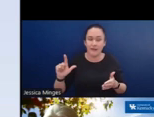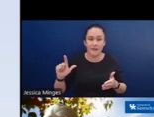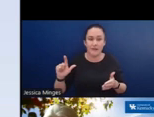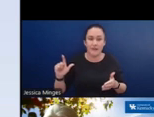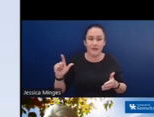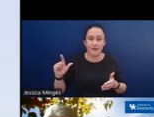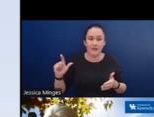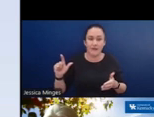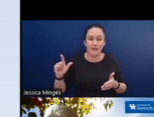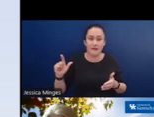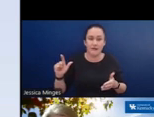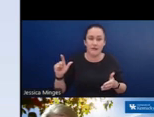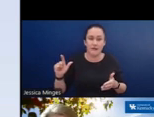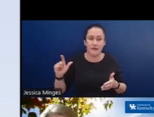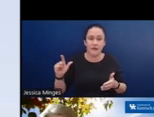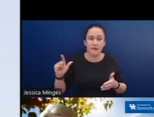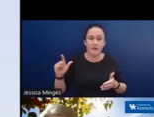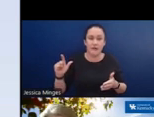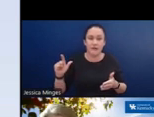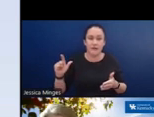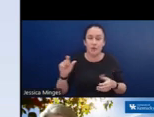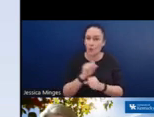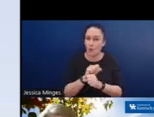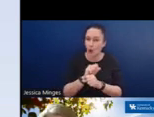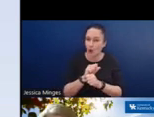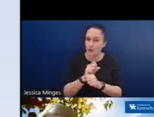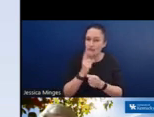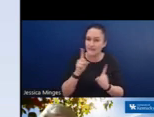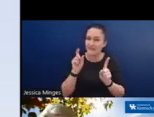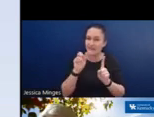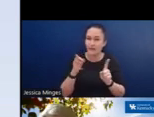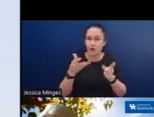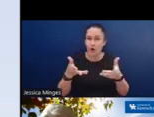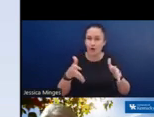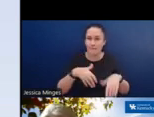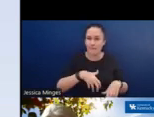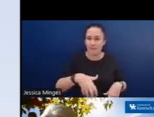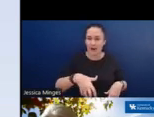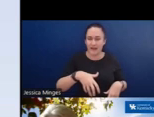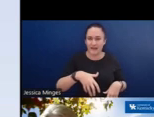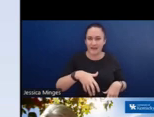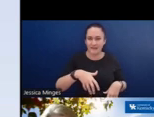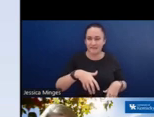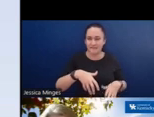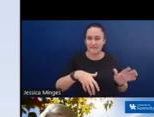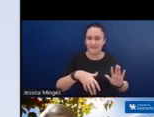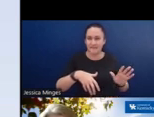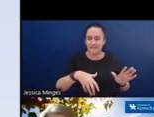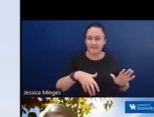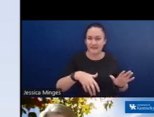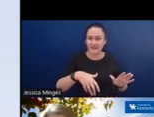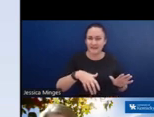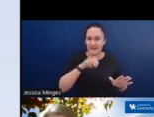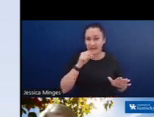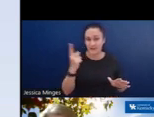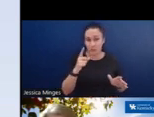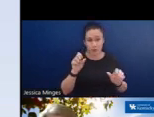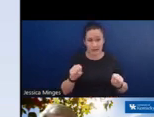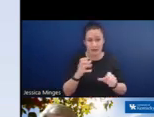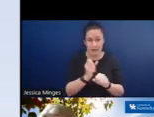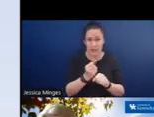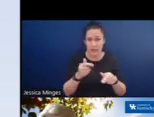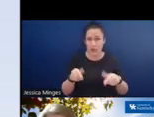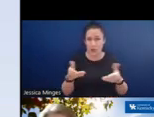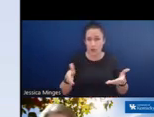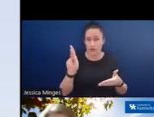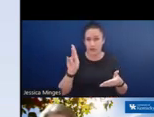you're already pregnant. It is not something you can get in the state of Kentucky, and it is